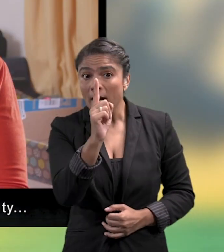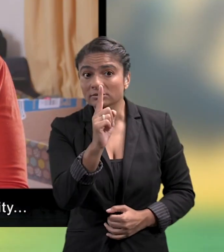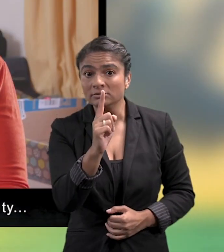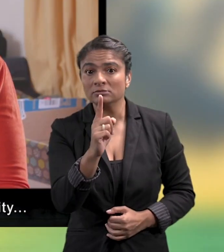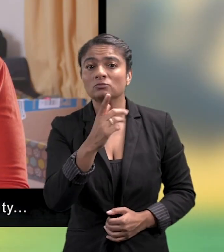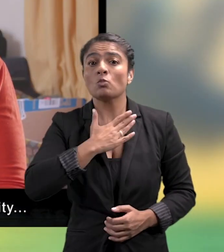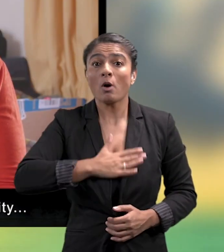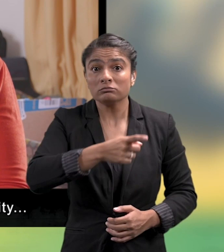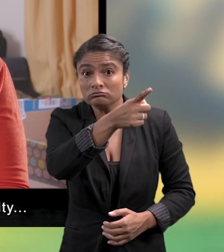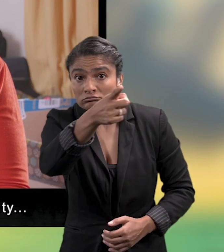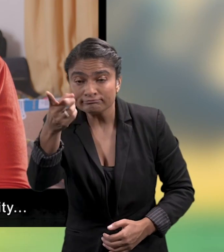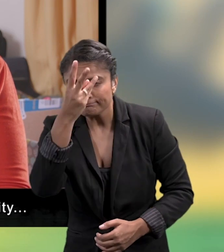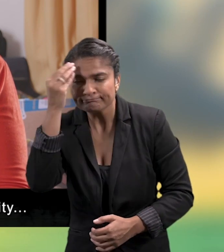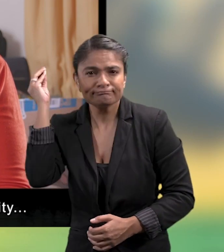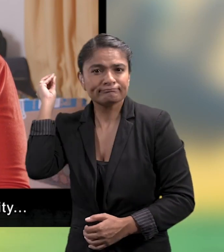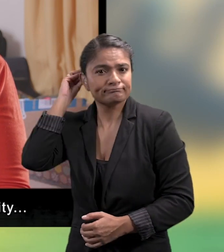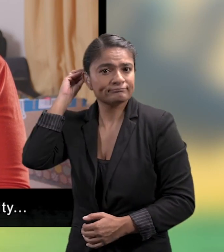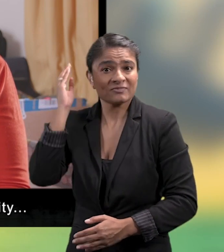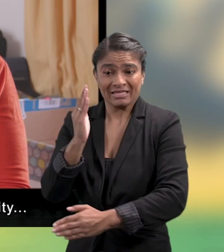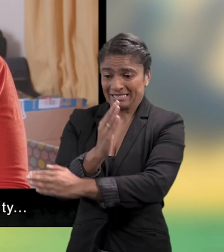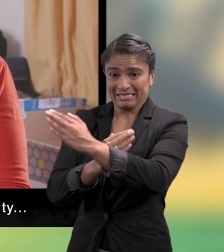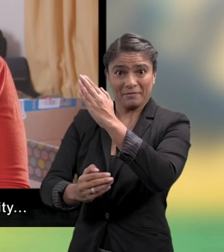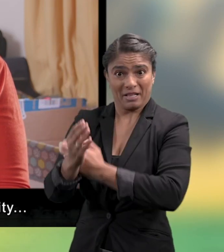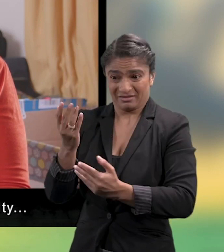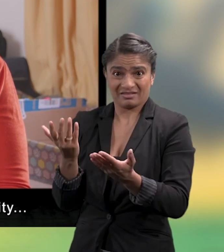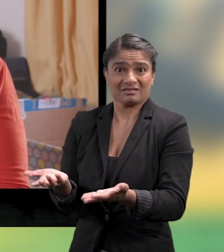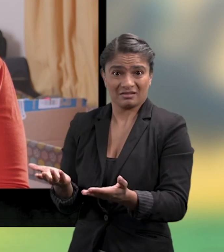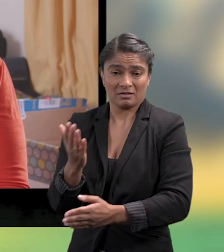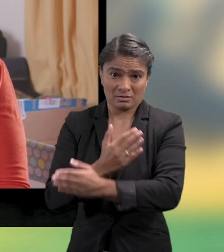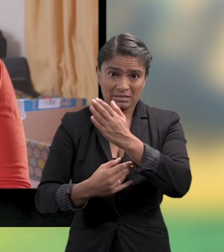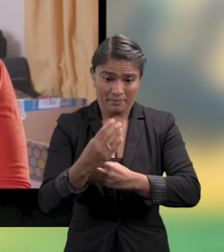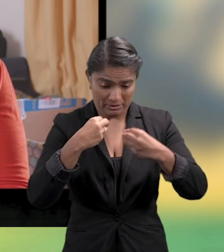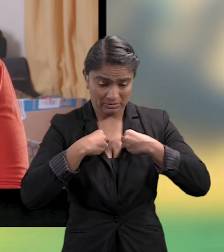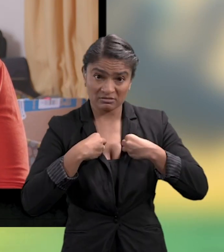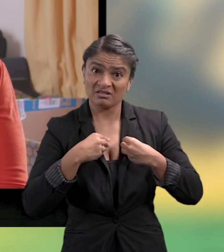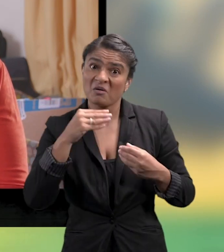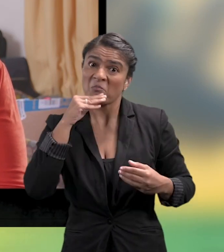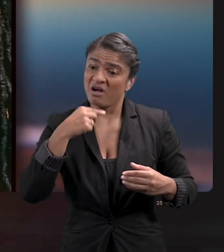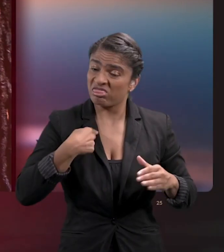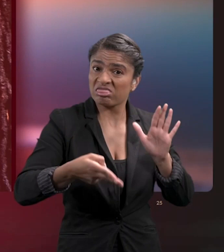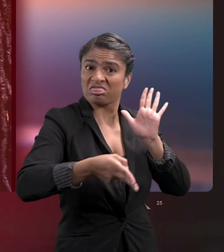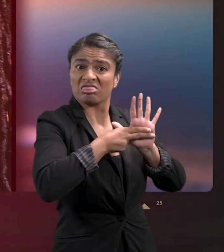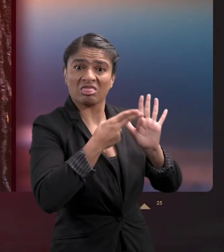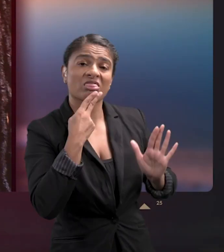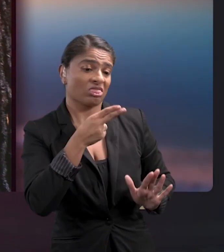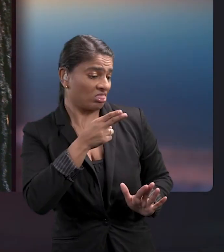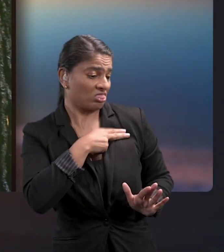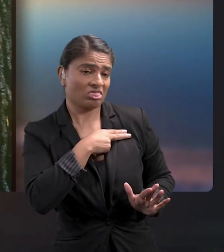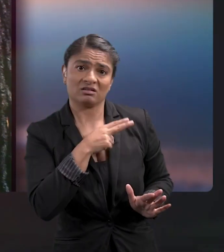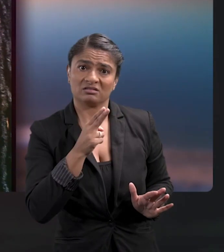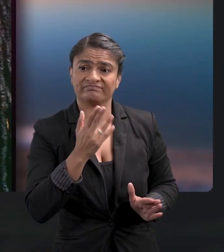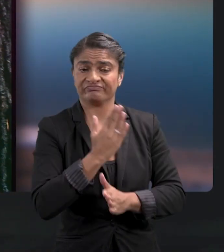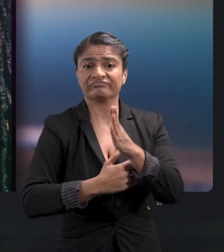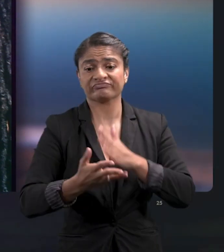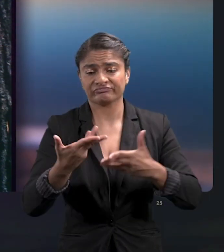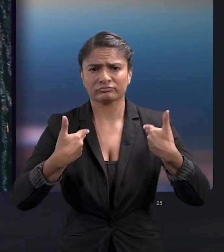batla gore ba gopole gore disability ya bona, it does not define them. They are fully capable.